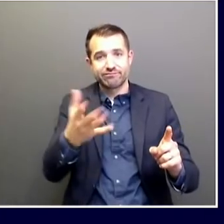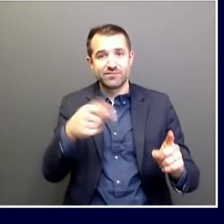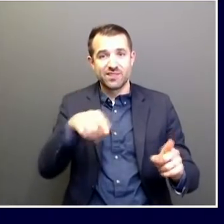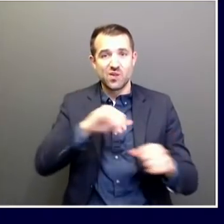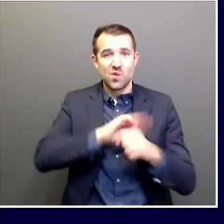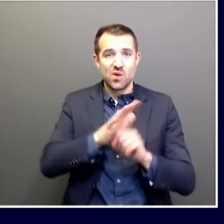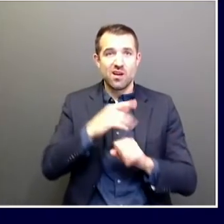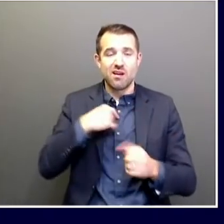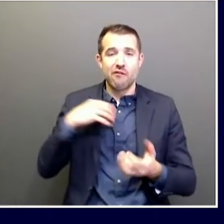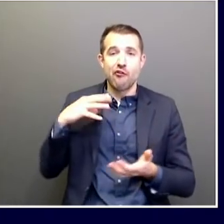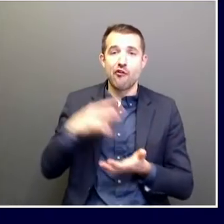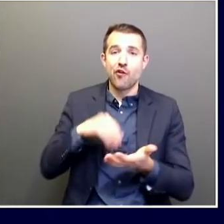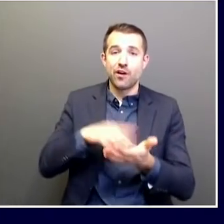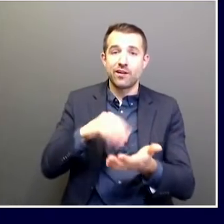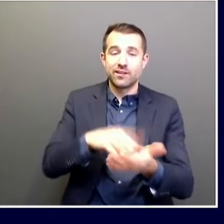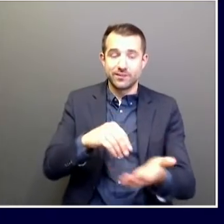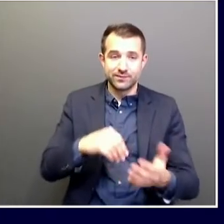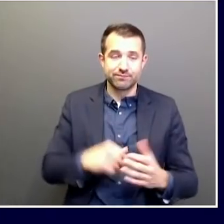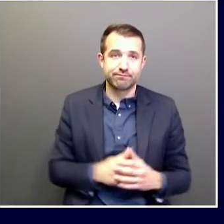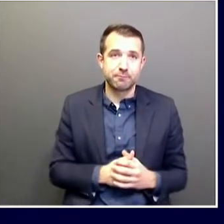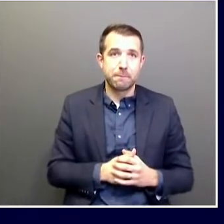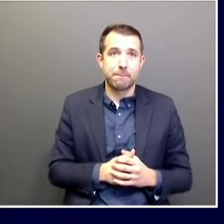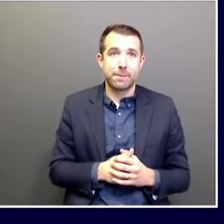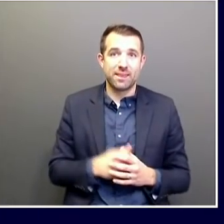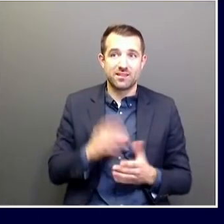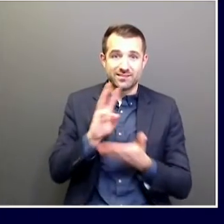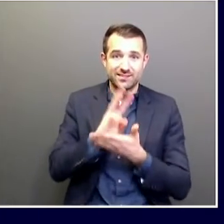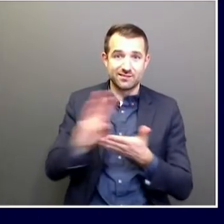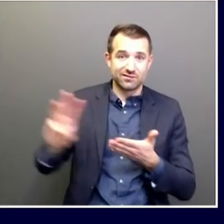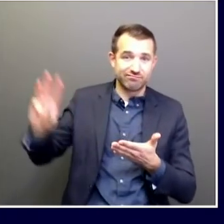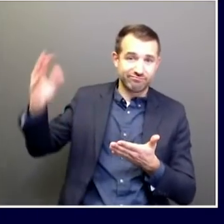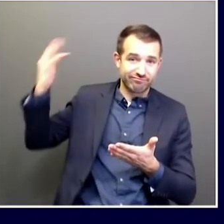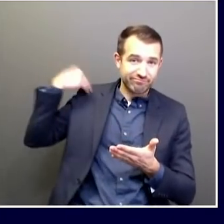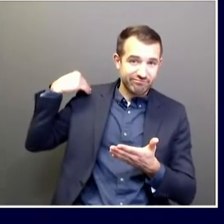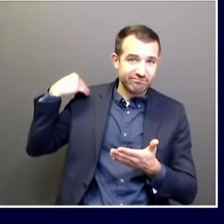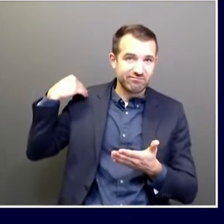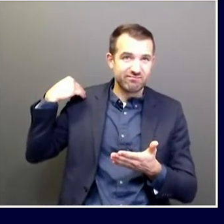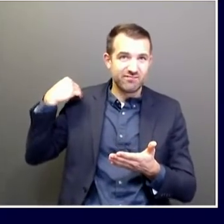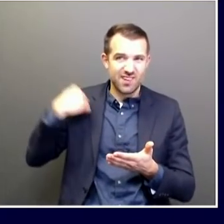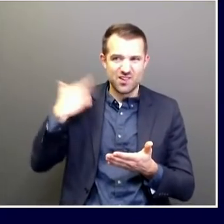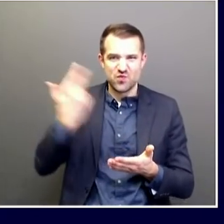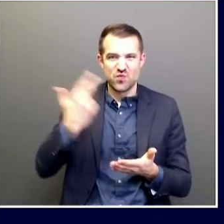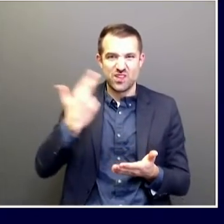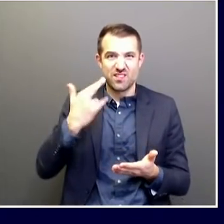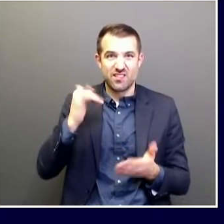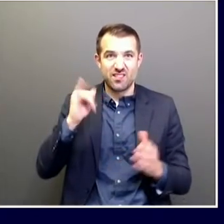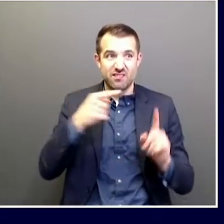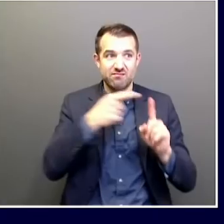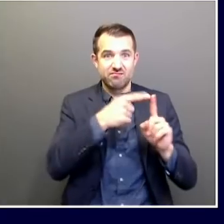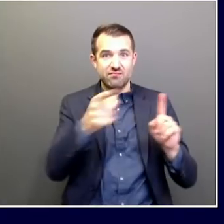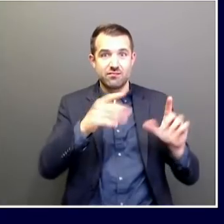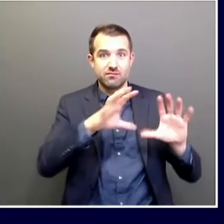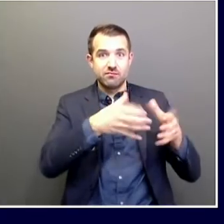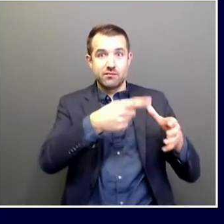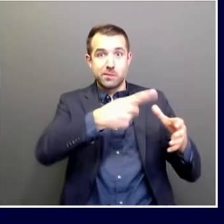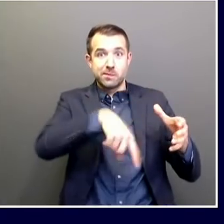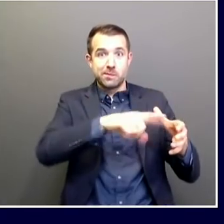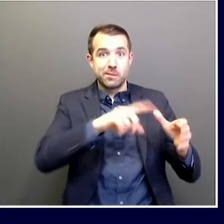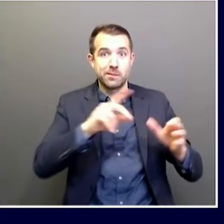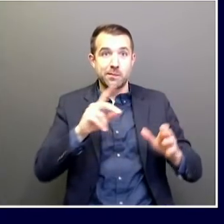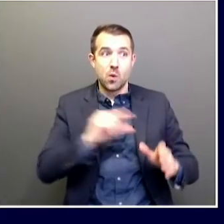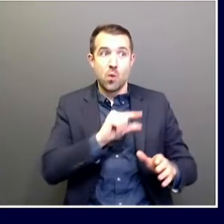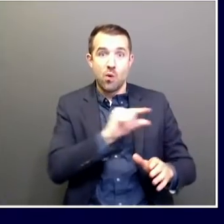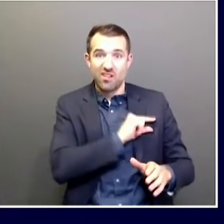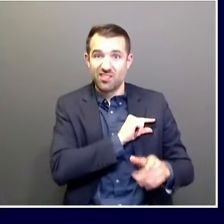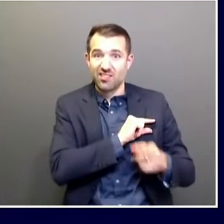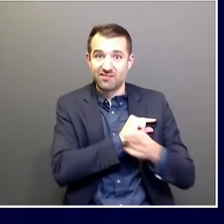weeks ago that we found more people who had been eligible all along, who started getting their first doses. Our rates started rising.